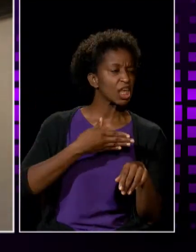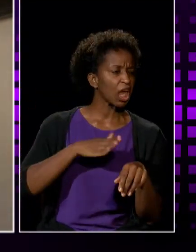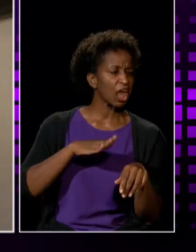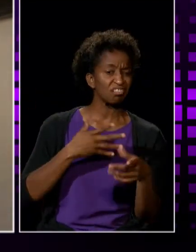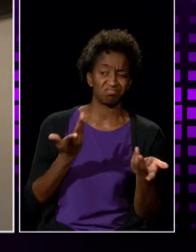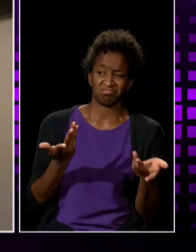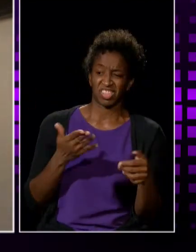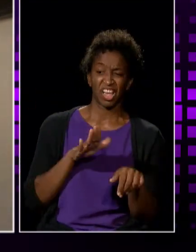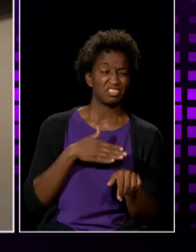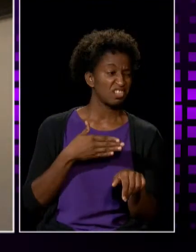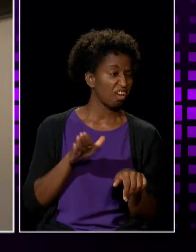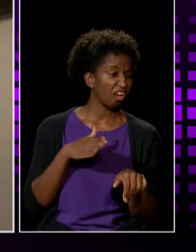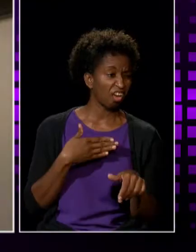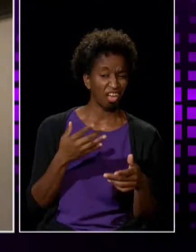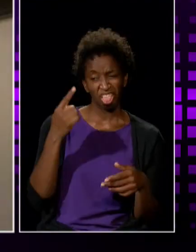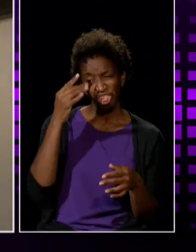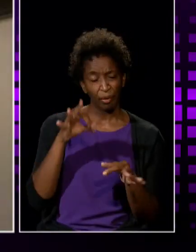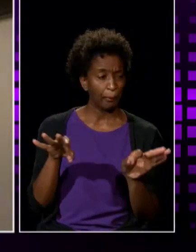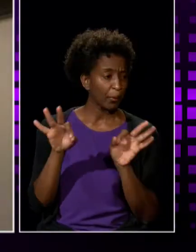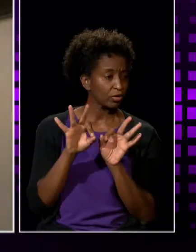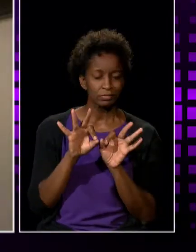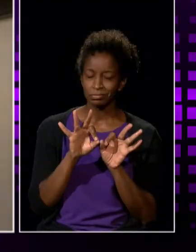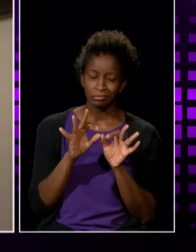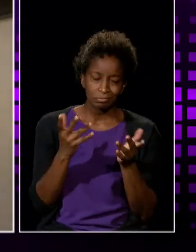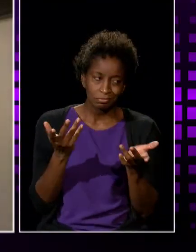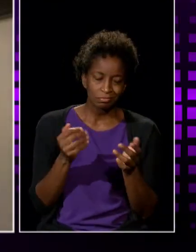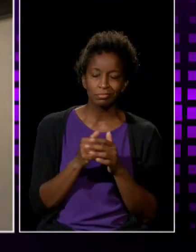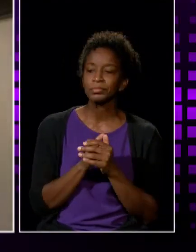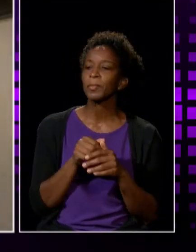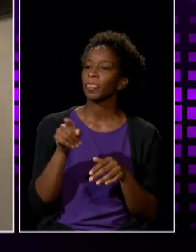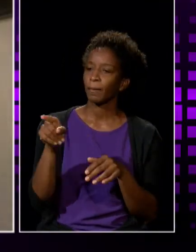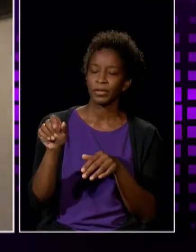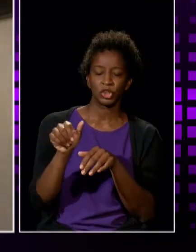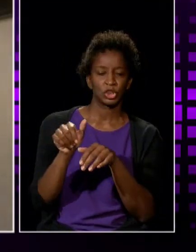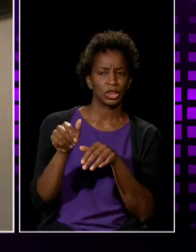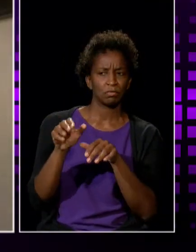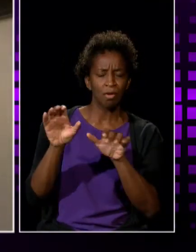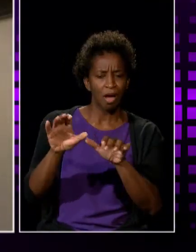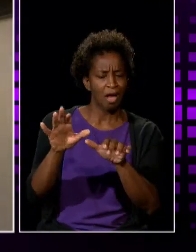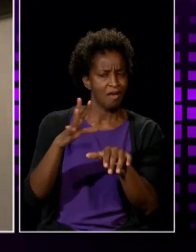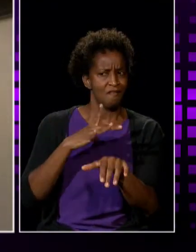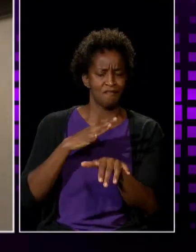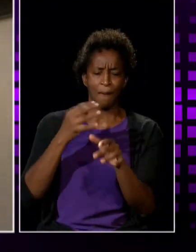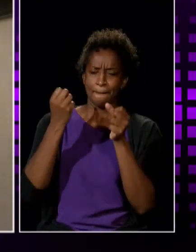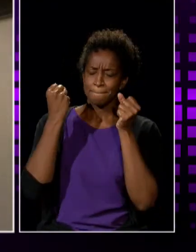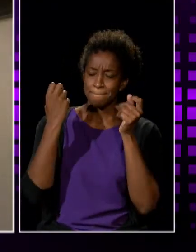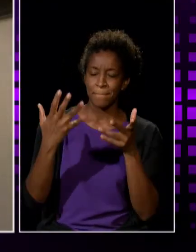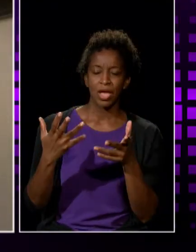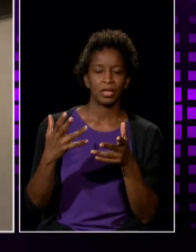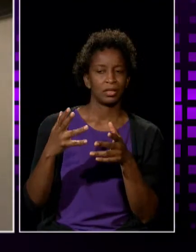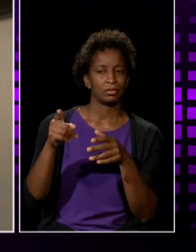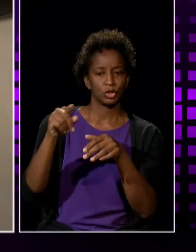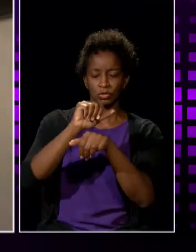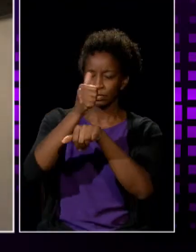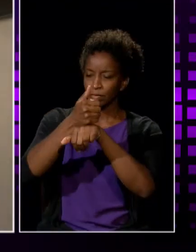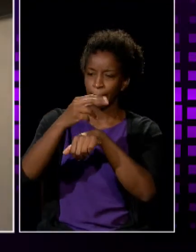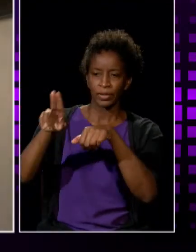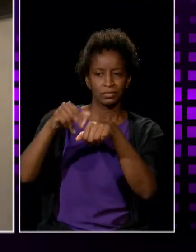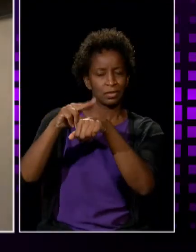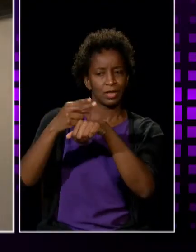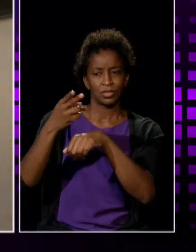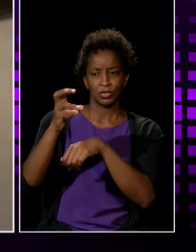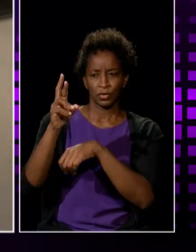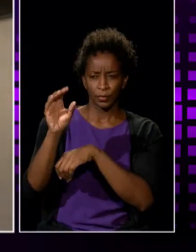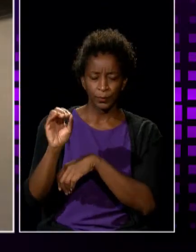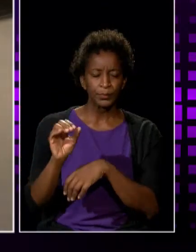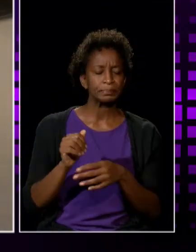entertainment, and community. And like my brother said, the thing about schools and where certain people come from, that is one thing I think we desperately